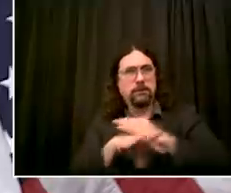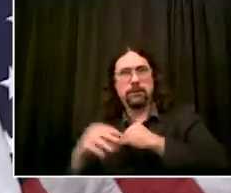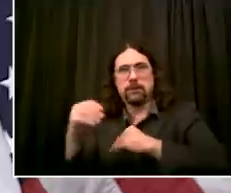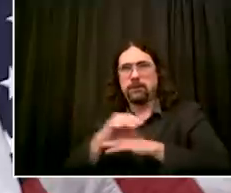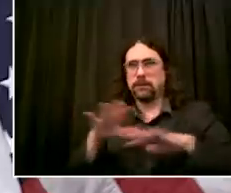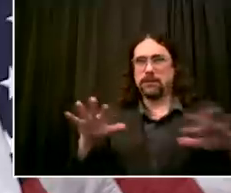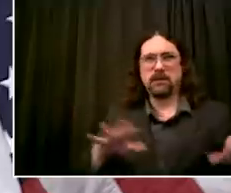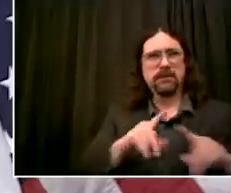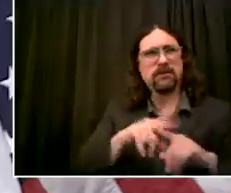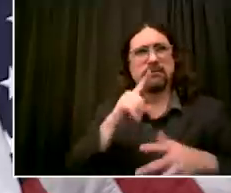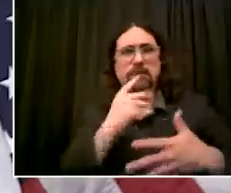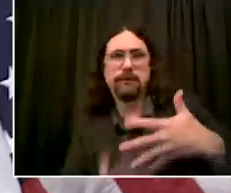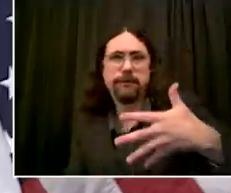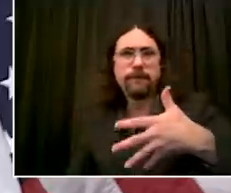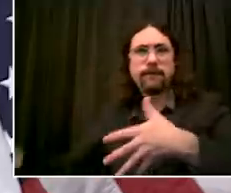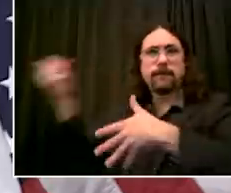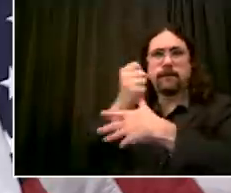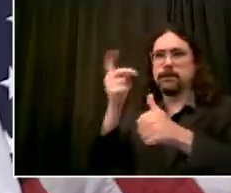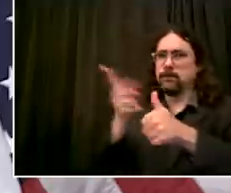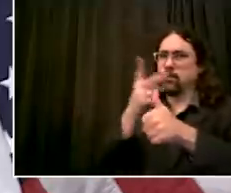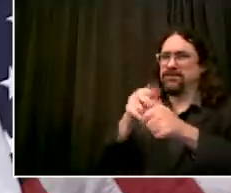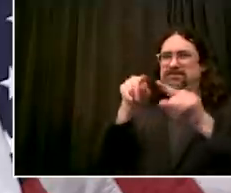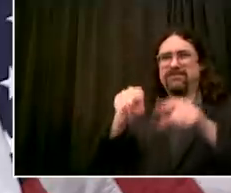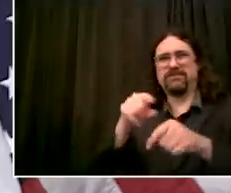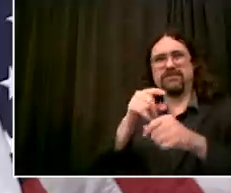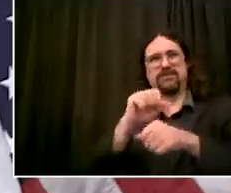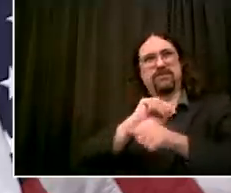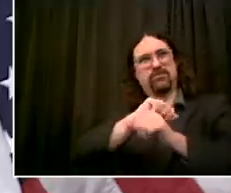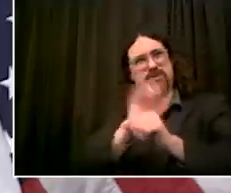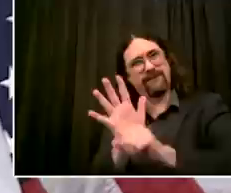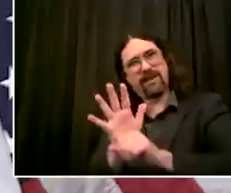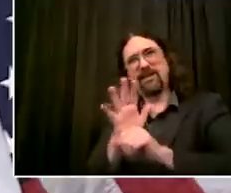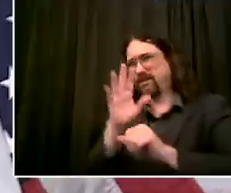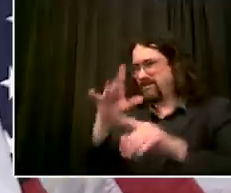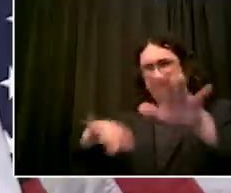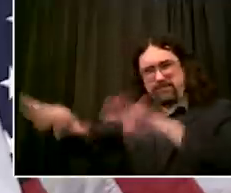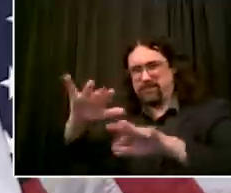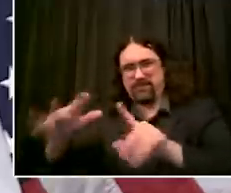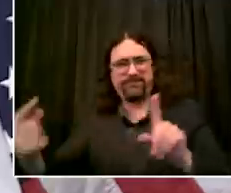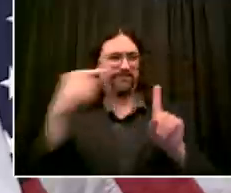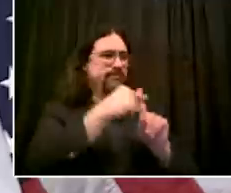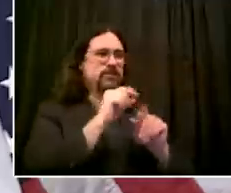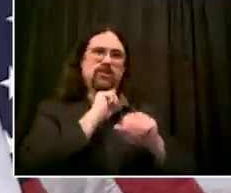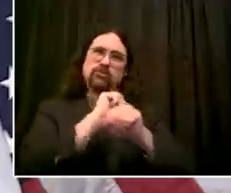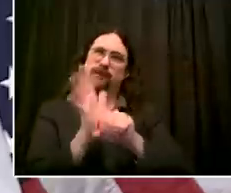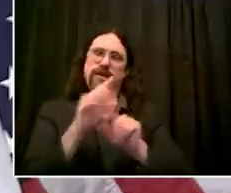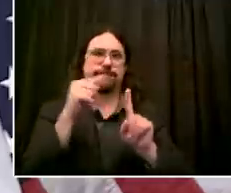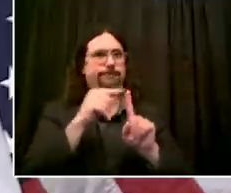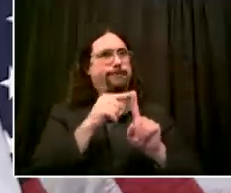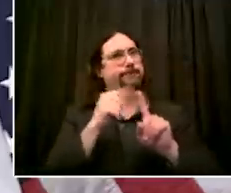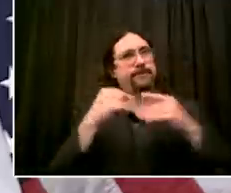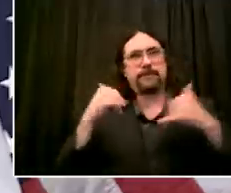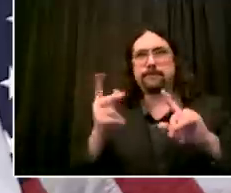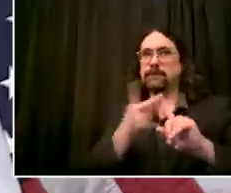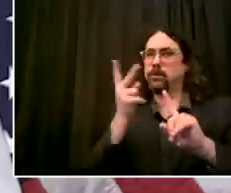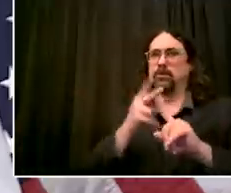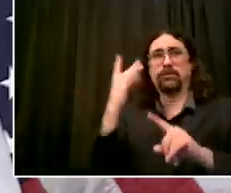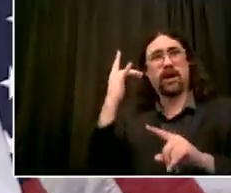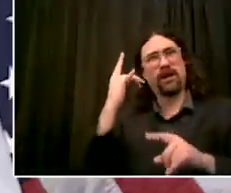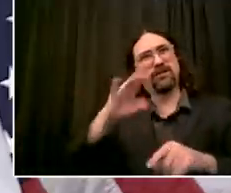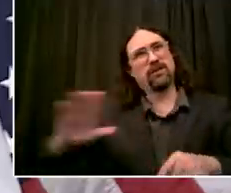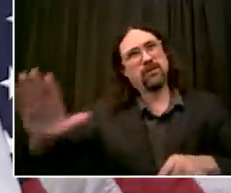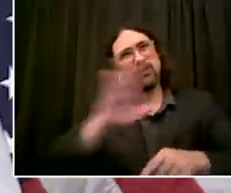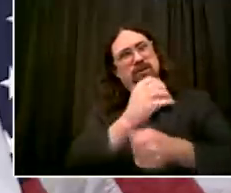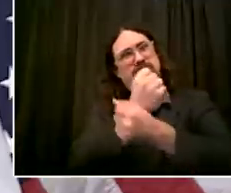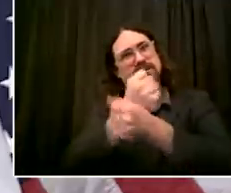thing is to help people be healthy and safe. And right after that is restarting our city, helping people